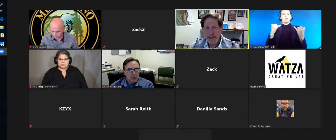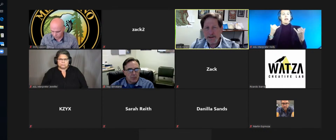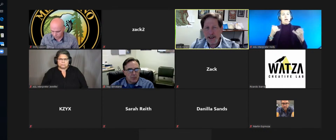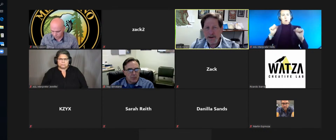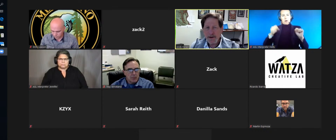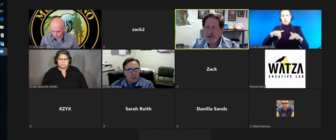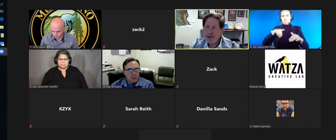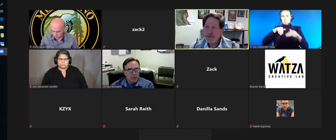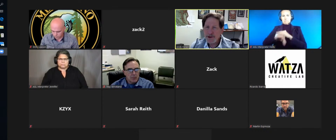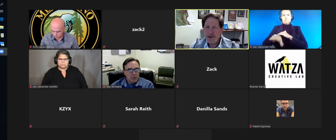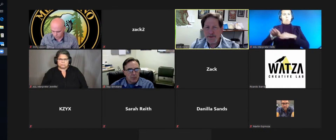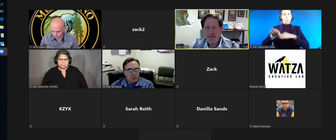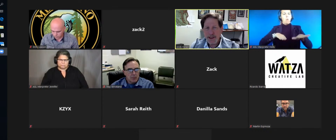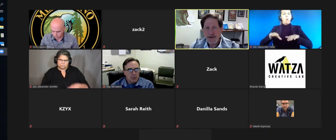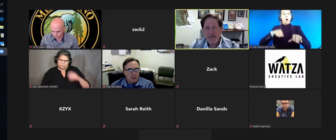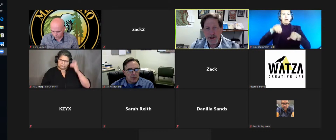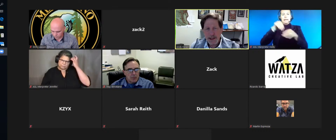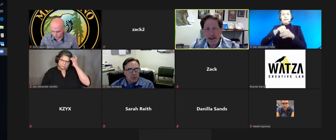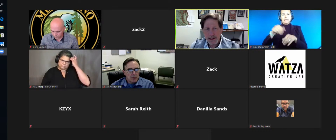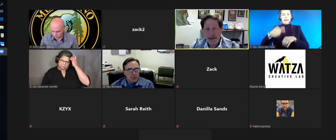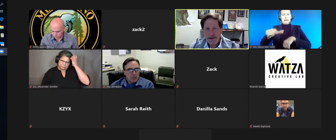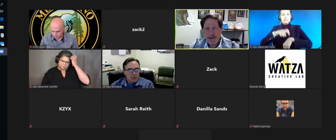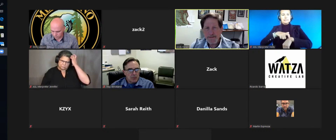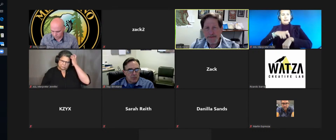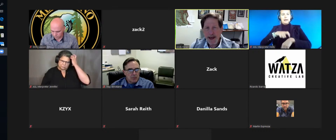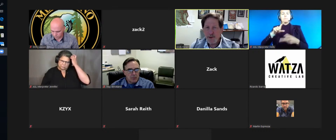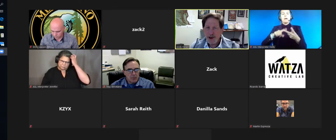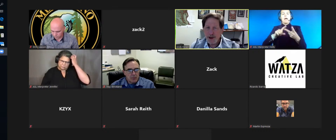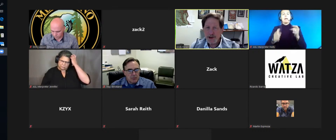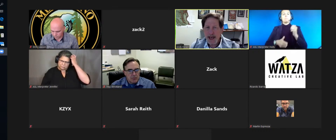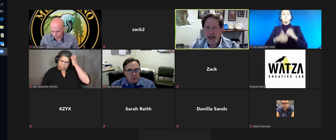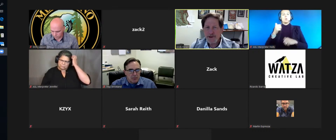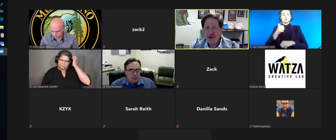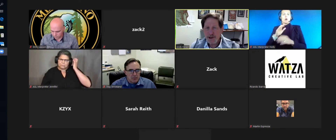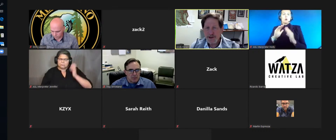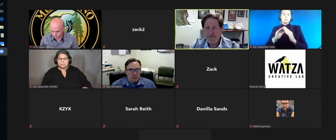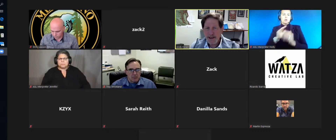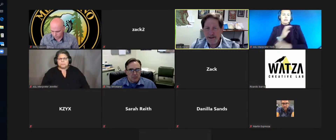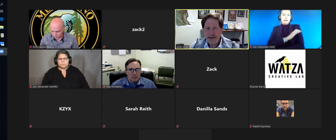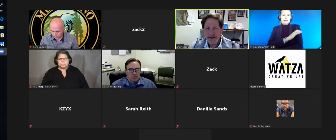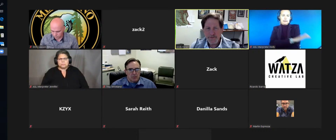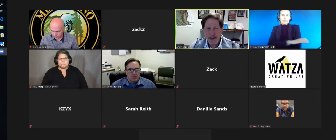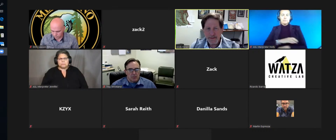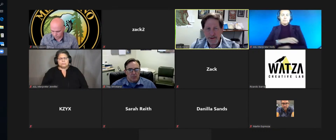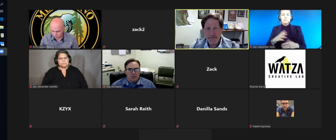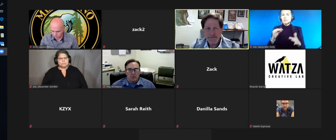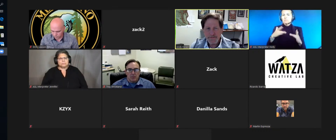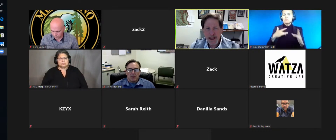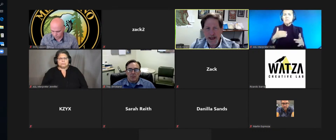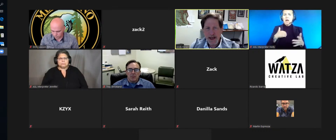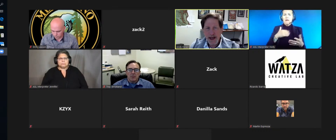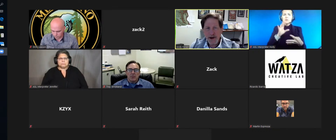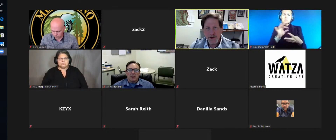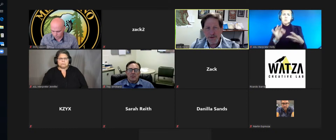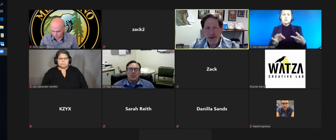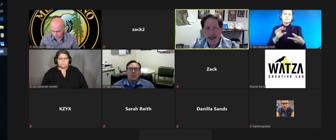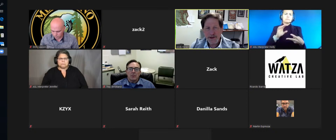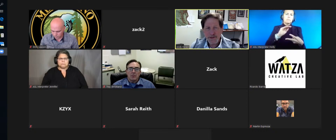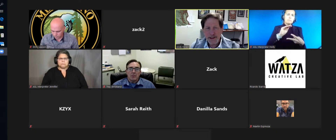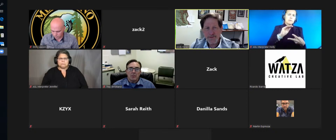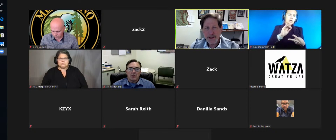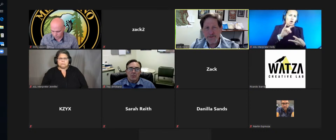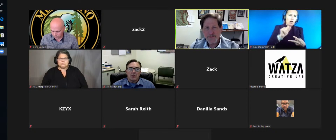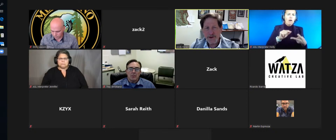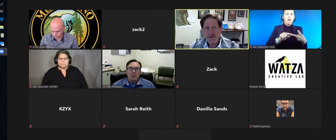county clinics and also at most of the community clinics. And we usually have a choice of vaccines available. I'll go through